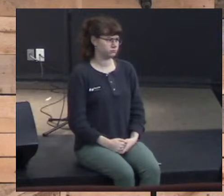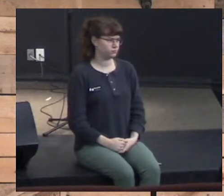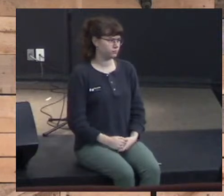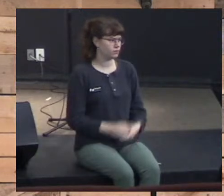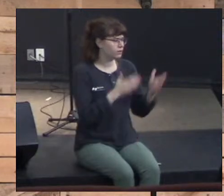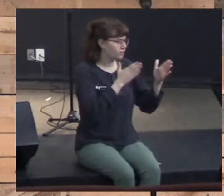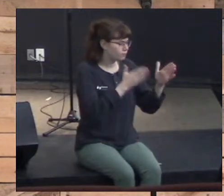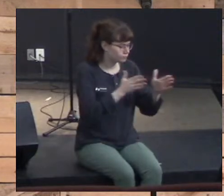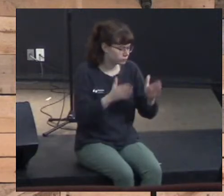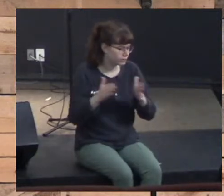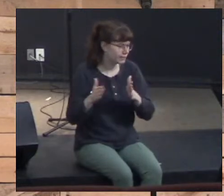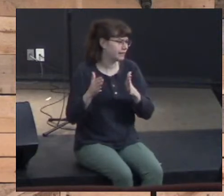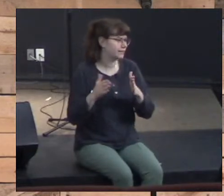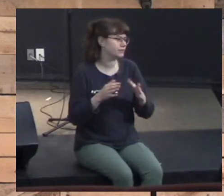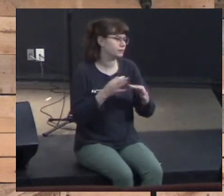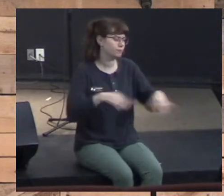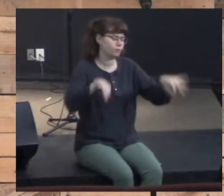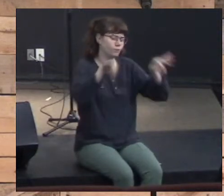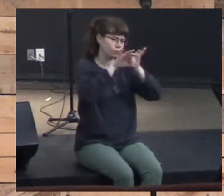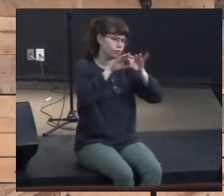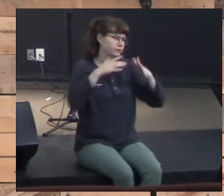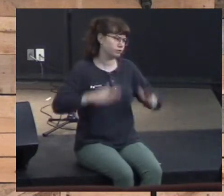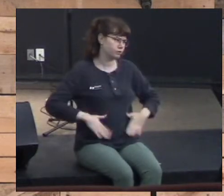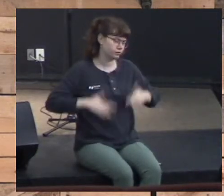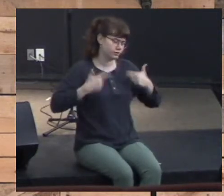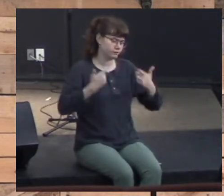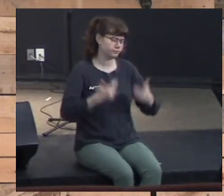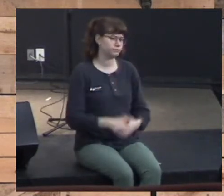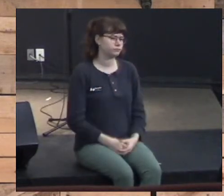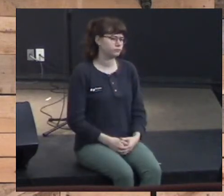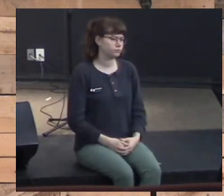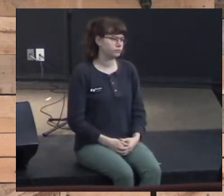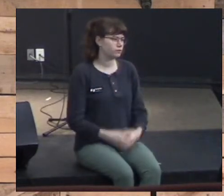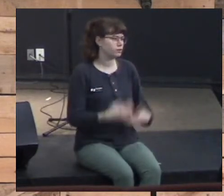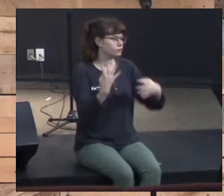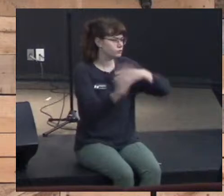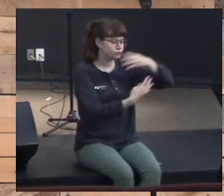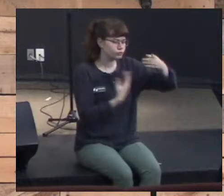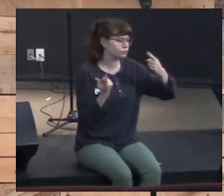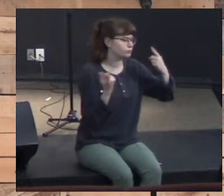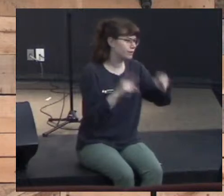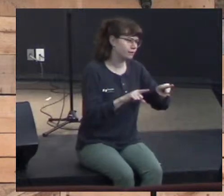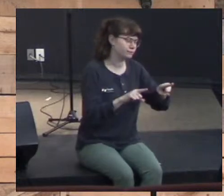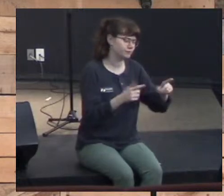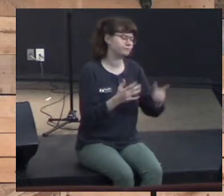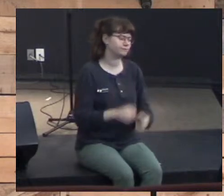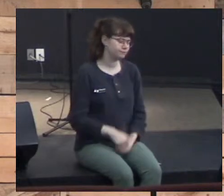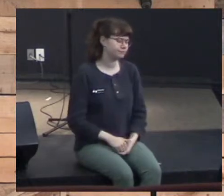Preparation is important in our lives, right? But no matter what, the storms of life are going to get you.